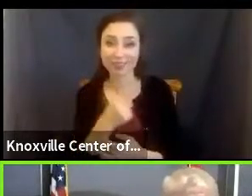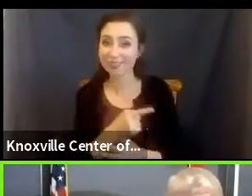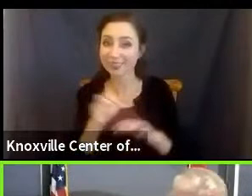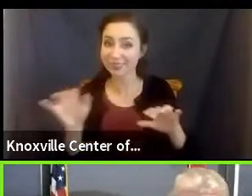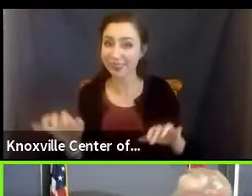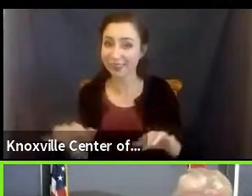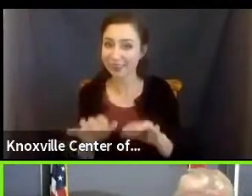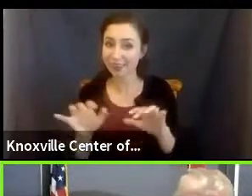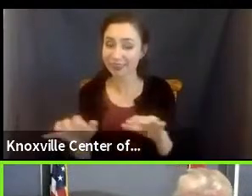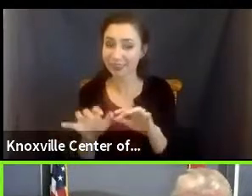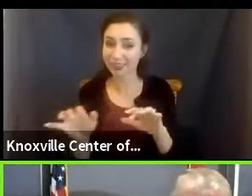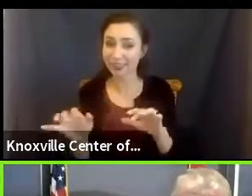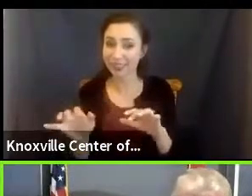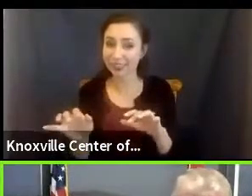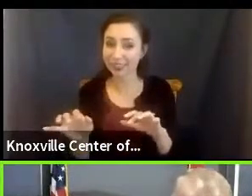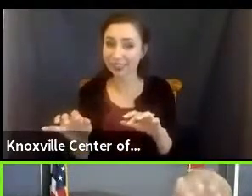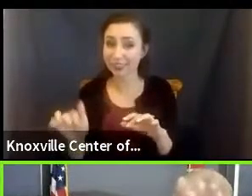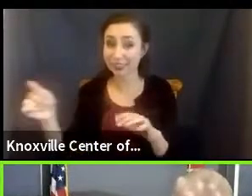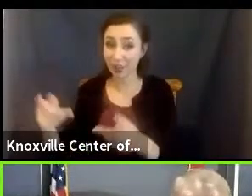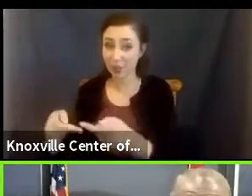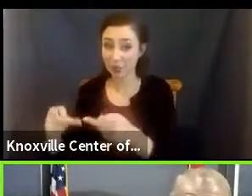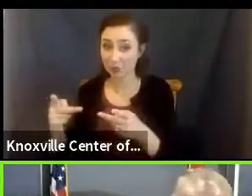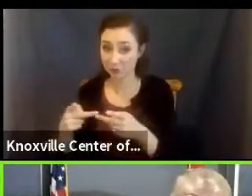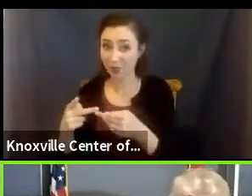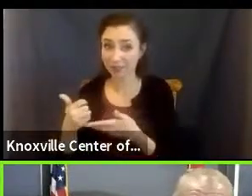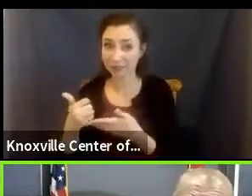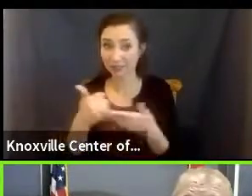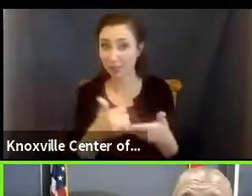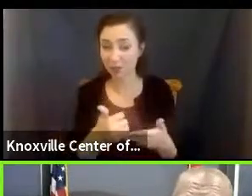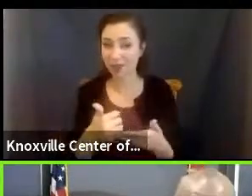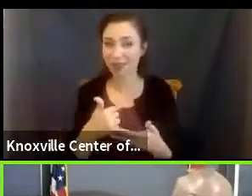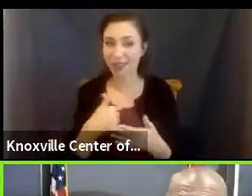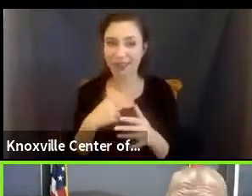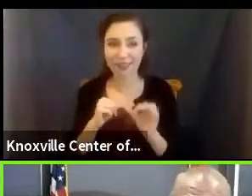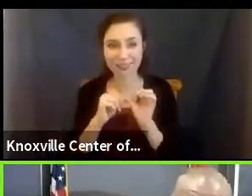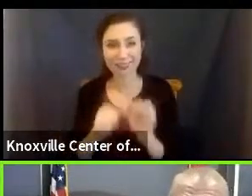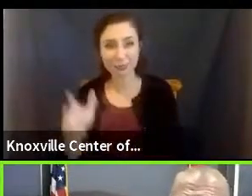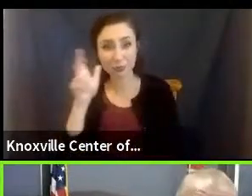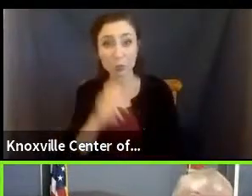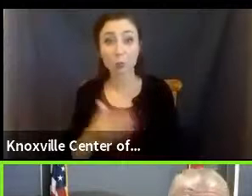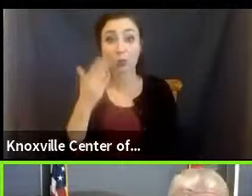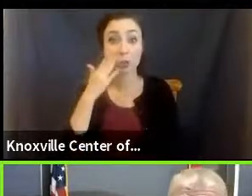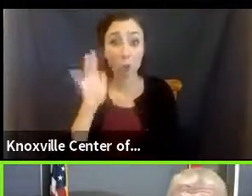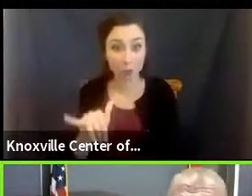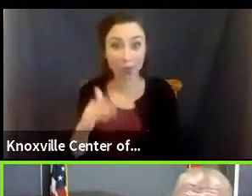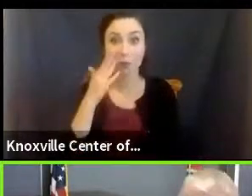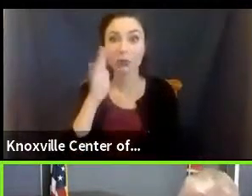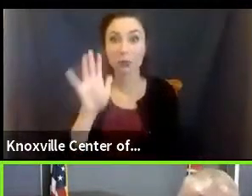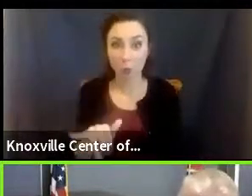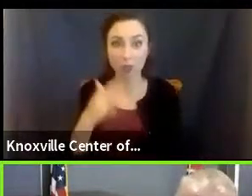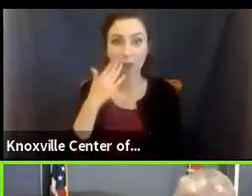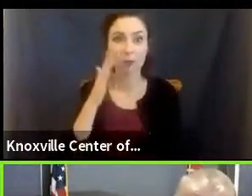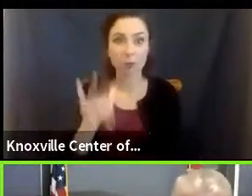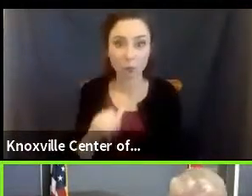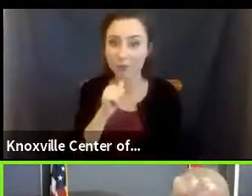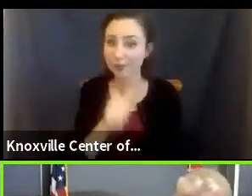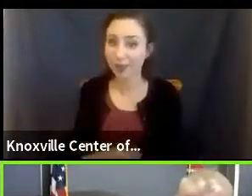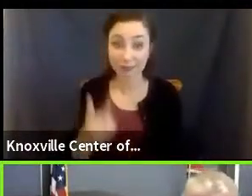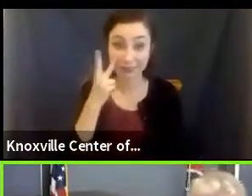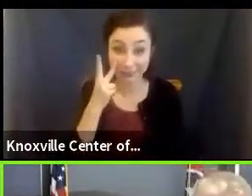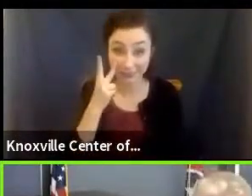action in other places has helped? Because I keep hearing, we know that, we know that, we know that. I have not seen any